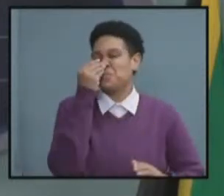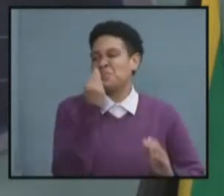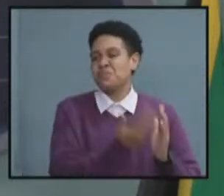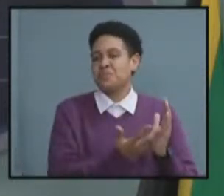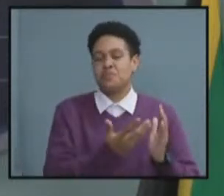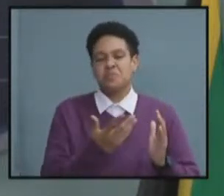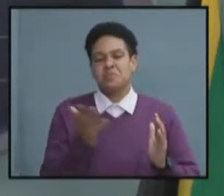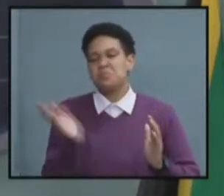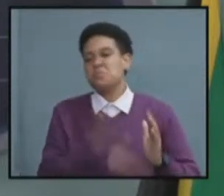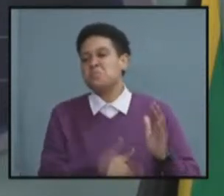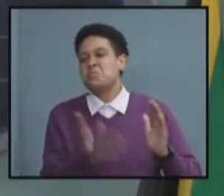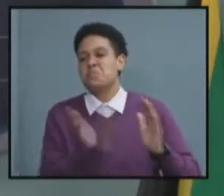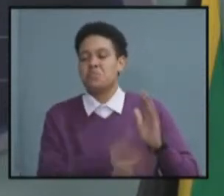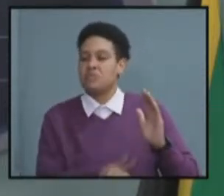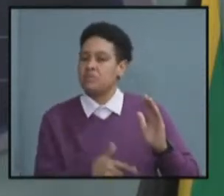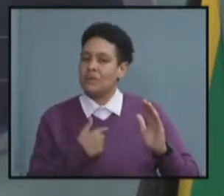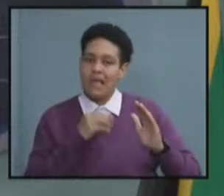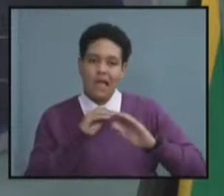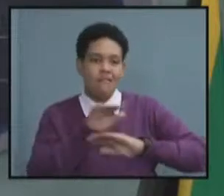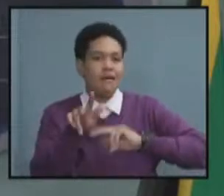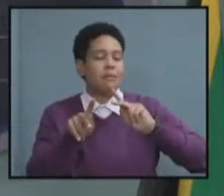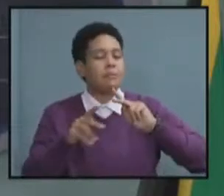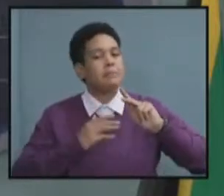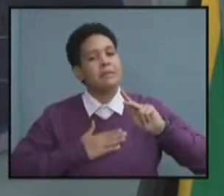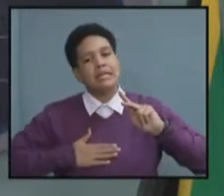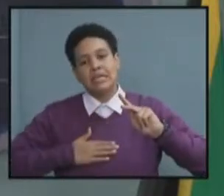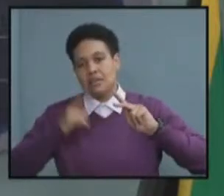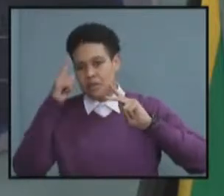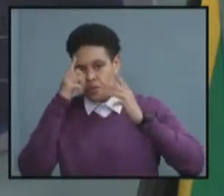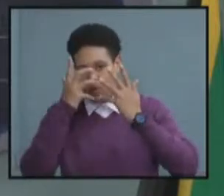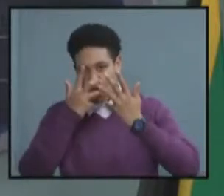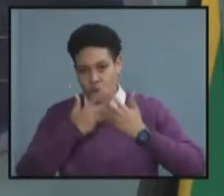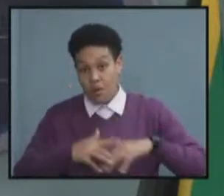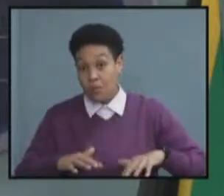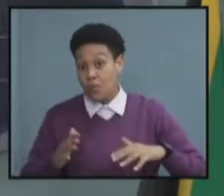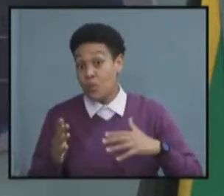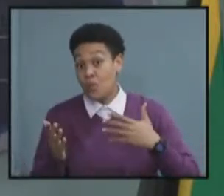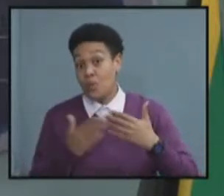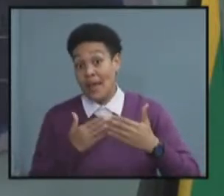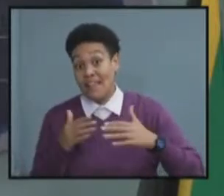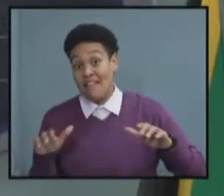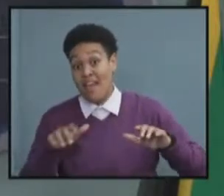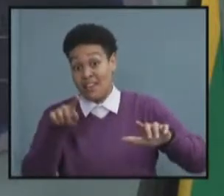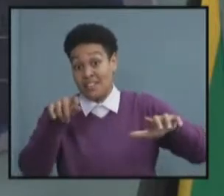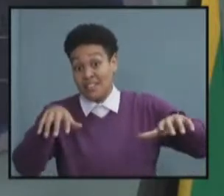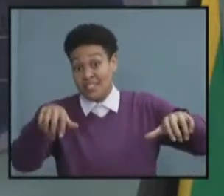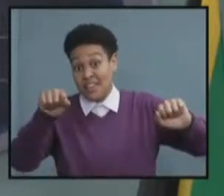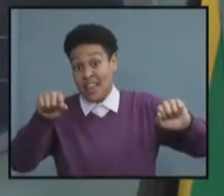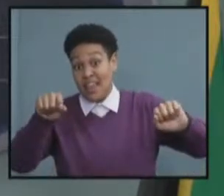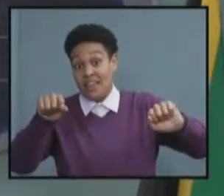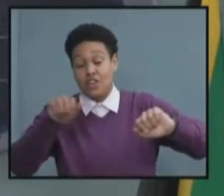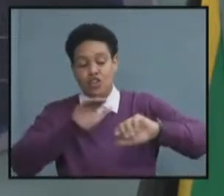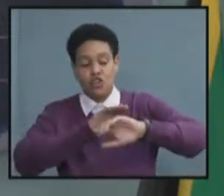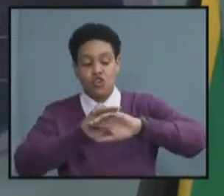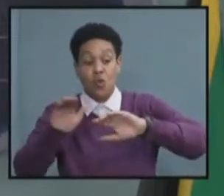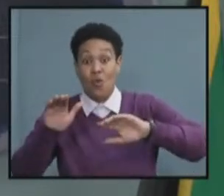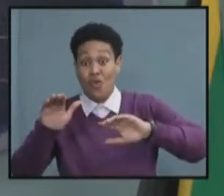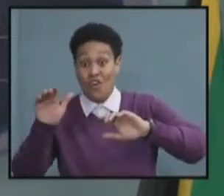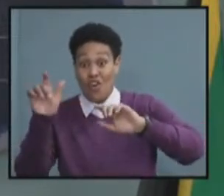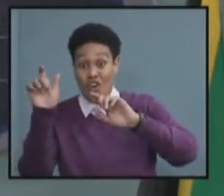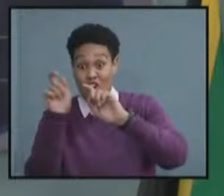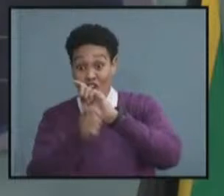advise persons please to cooperate, because whatever actions are taken that does not